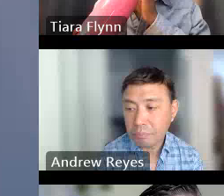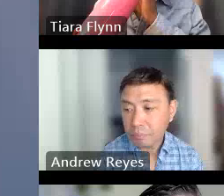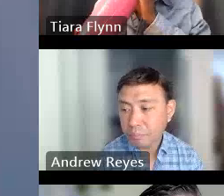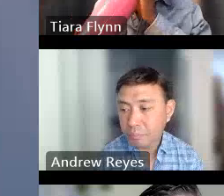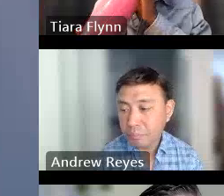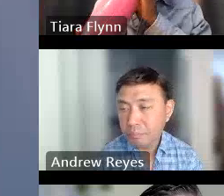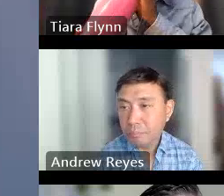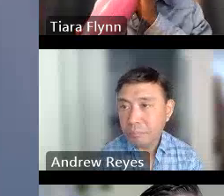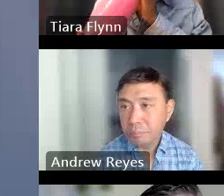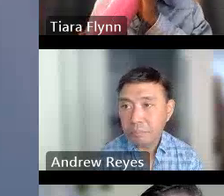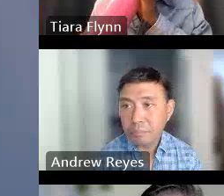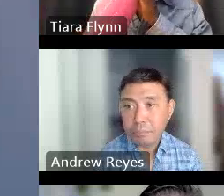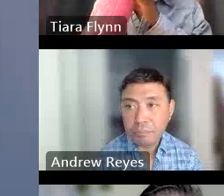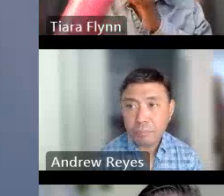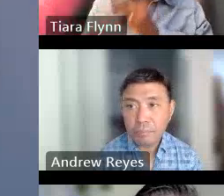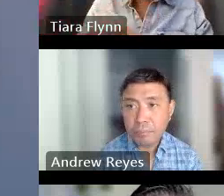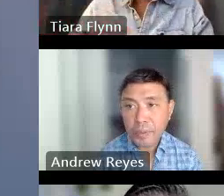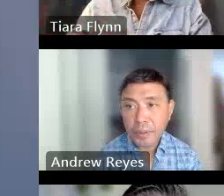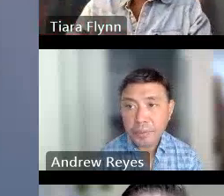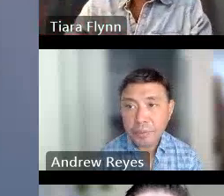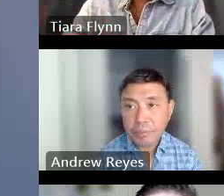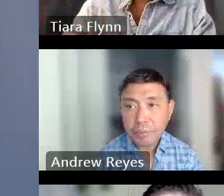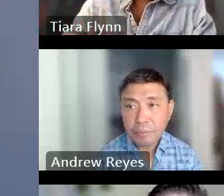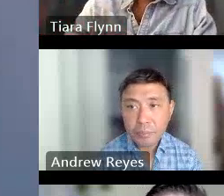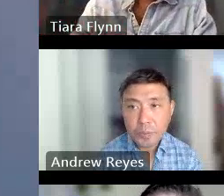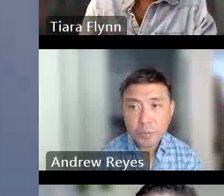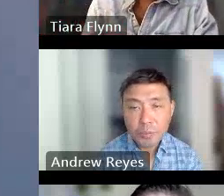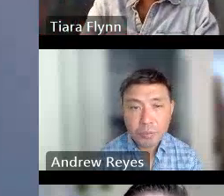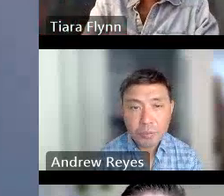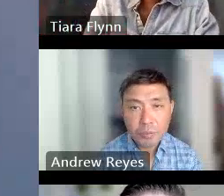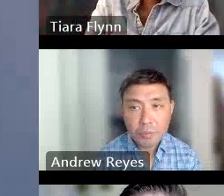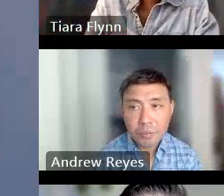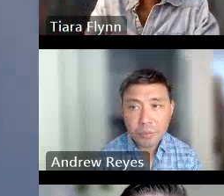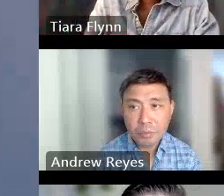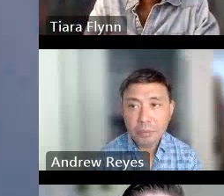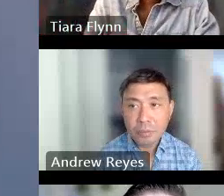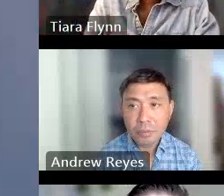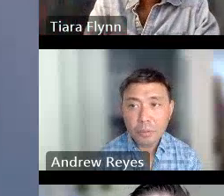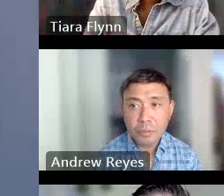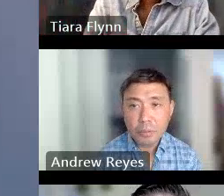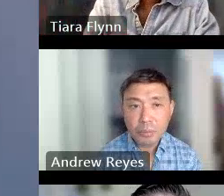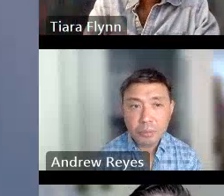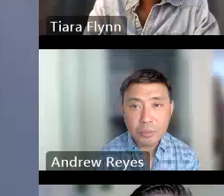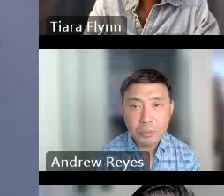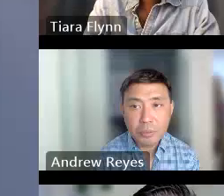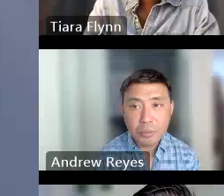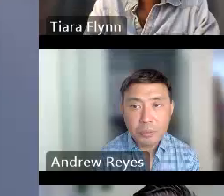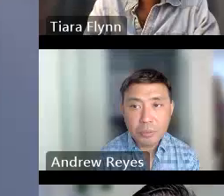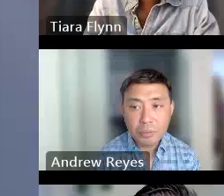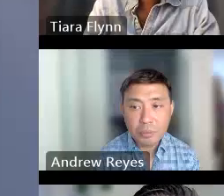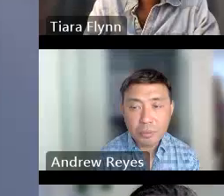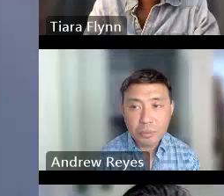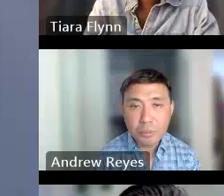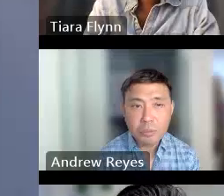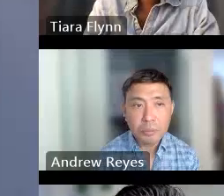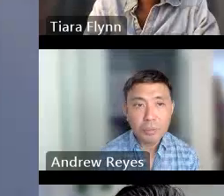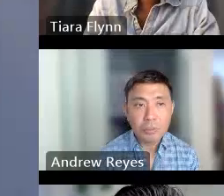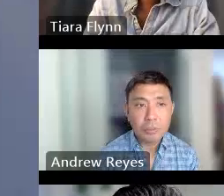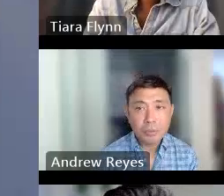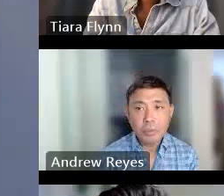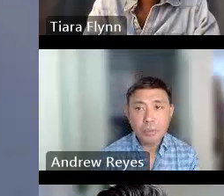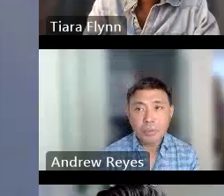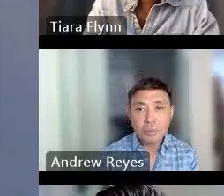the agenda is yours. Thank you so much, Ms. Dorsch. With that said, I will go ahead and call today's meeting to order.